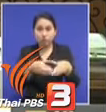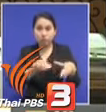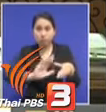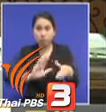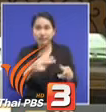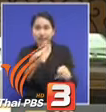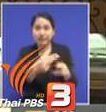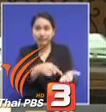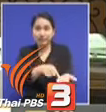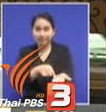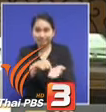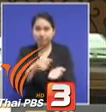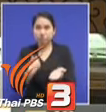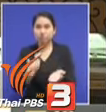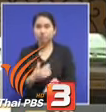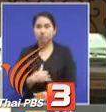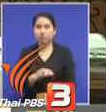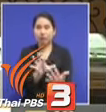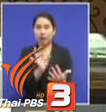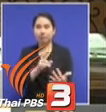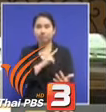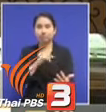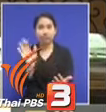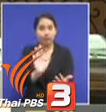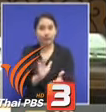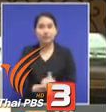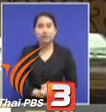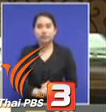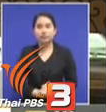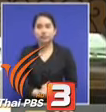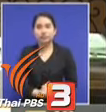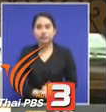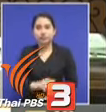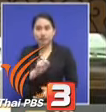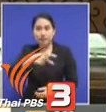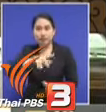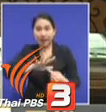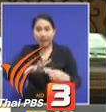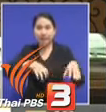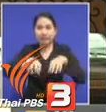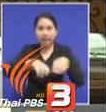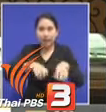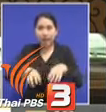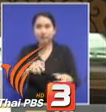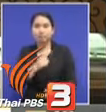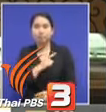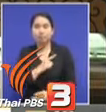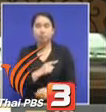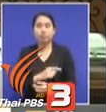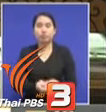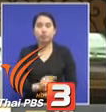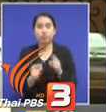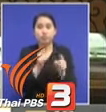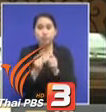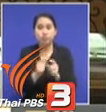that's exactly what people expected to hear from the members of the parliament. Yes. So that they would know exactly what